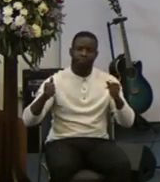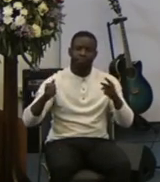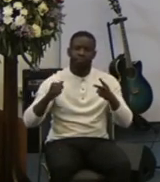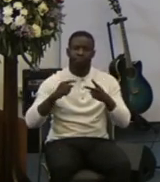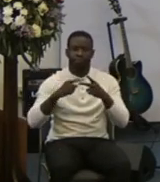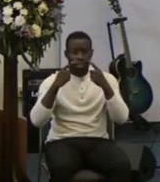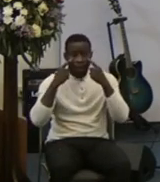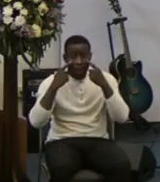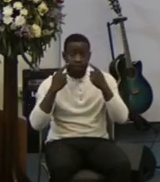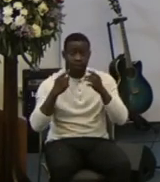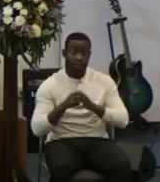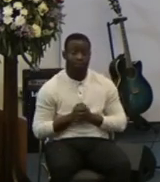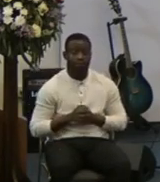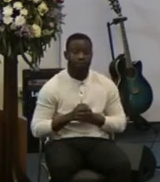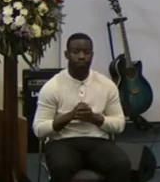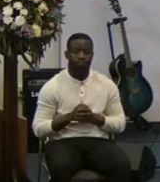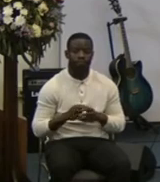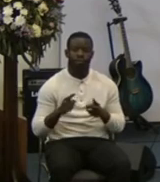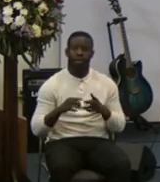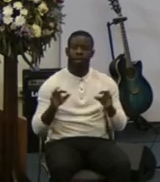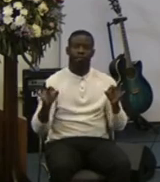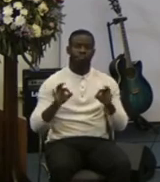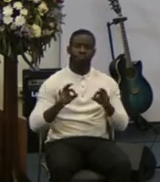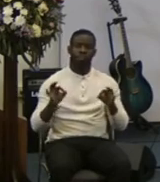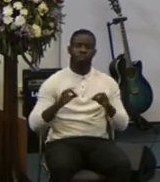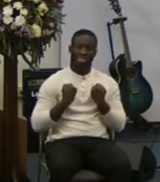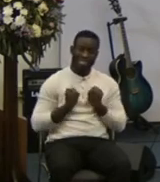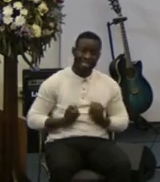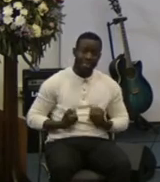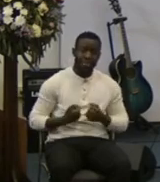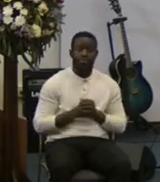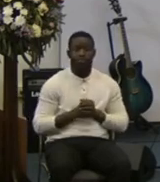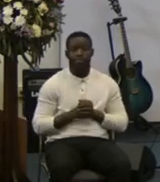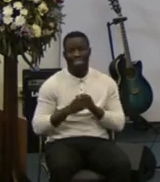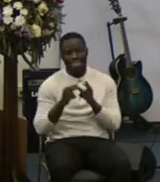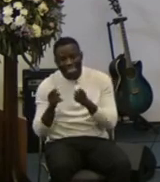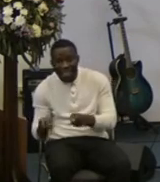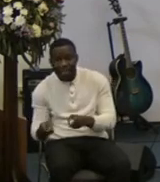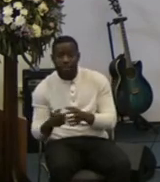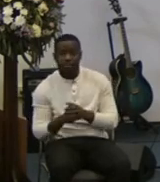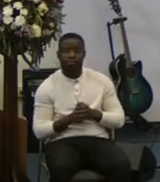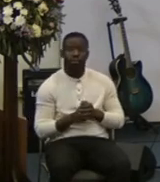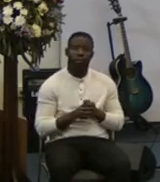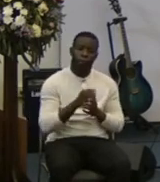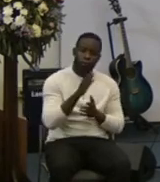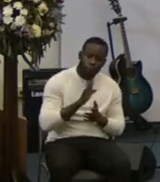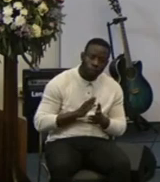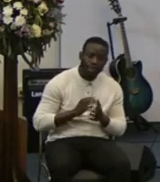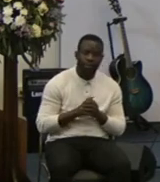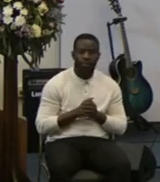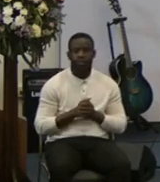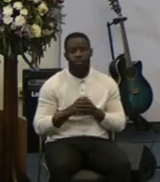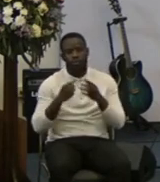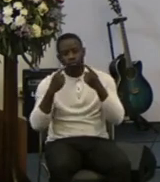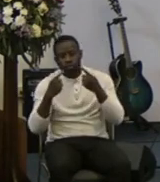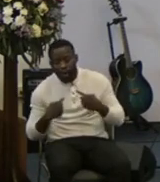from our eyes, and there will be no more sickness or death or mourning